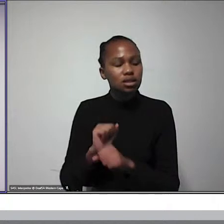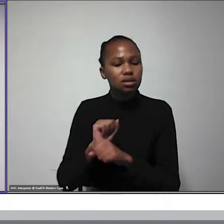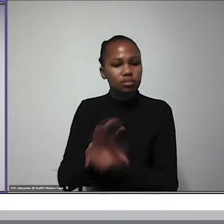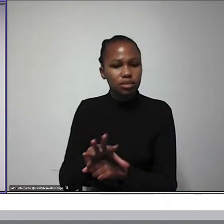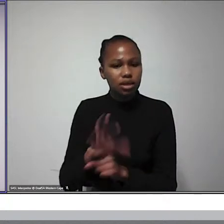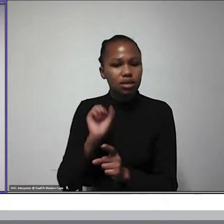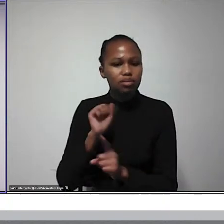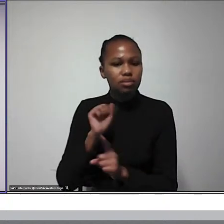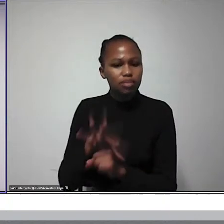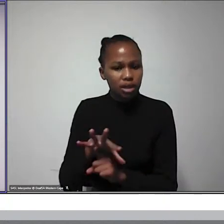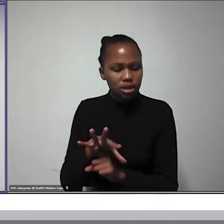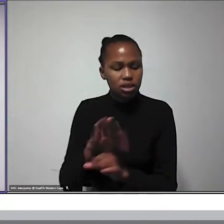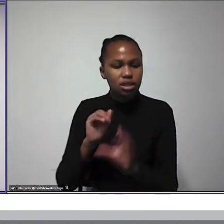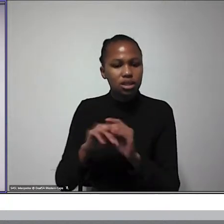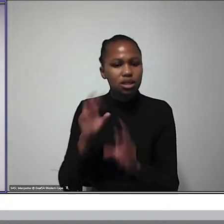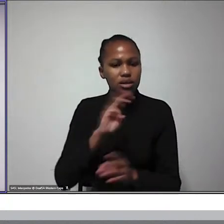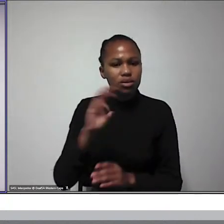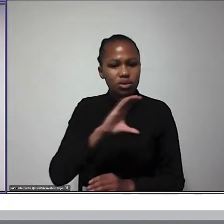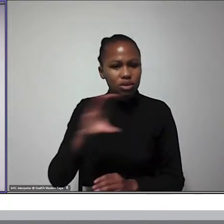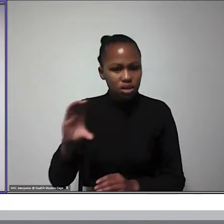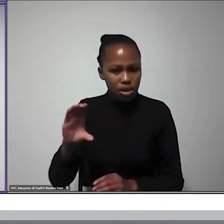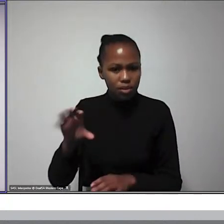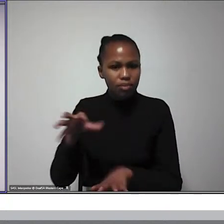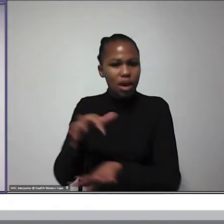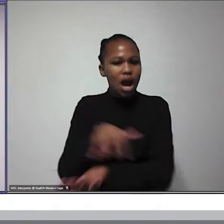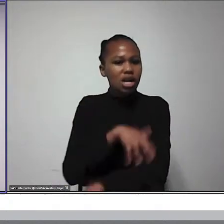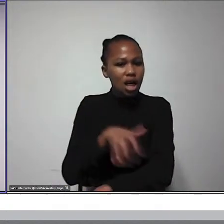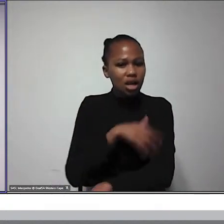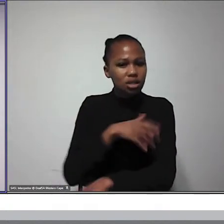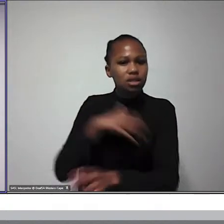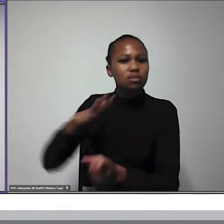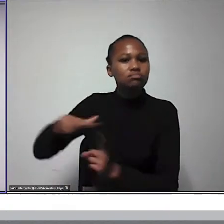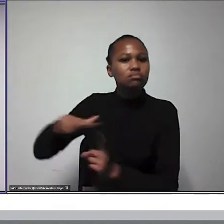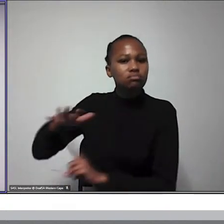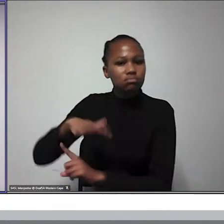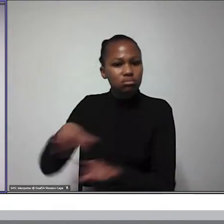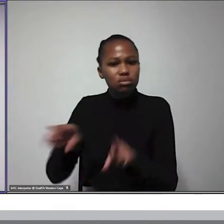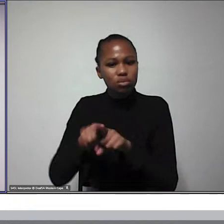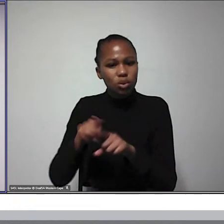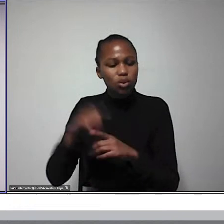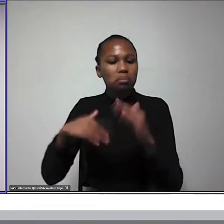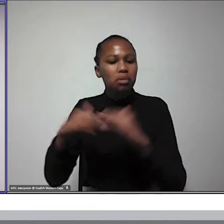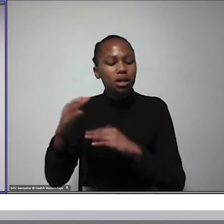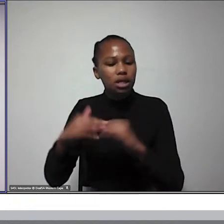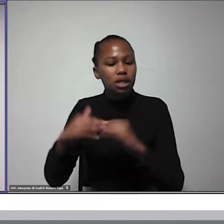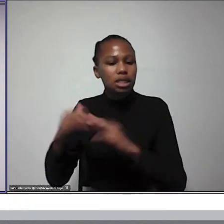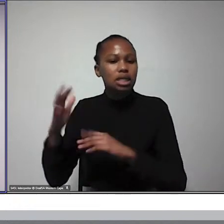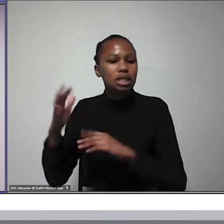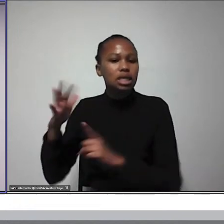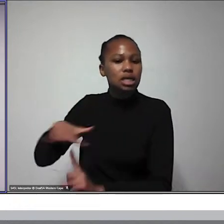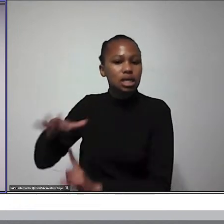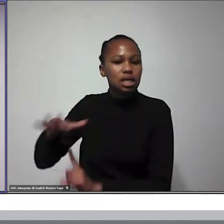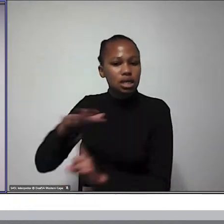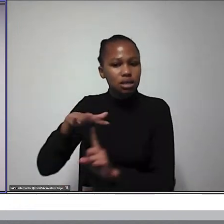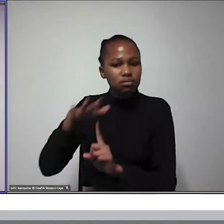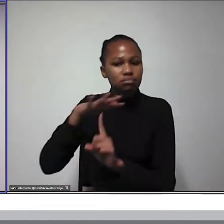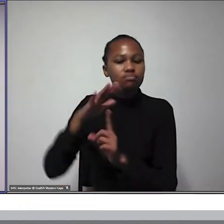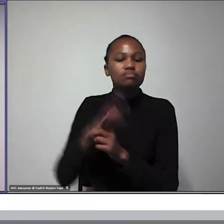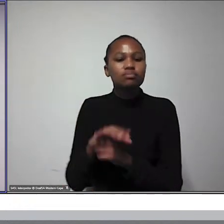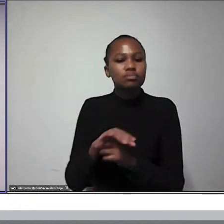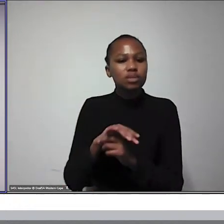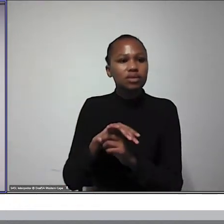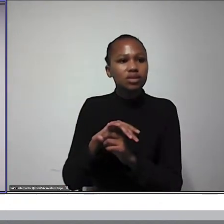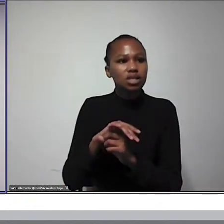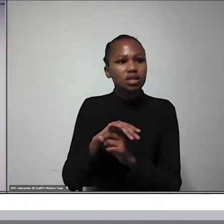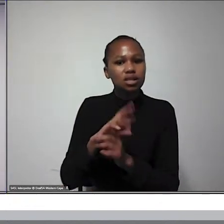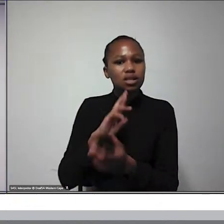In the Western Cape, the agricultural industry and the boat building industry are actually both, they're both big beneficiaries, and there are